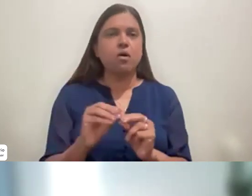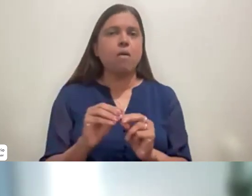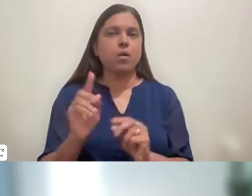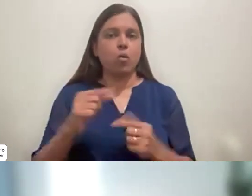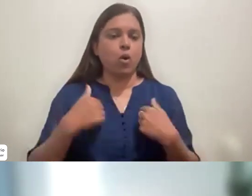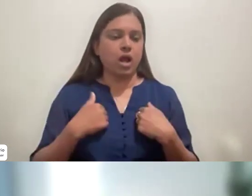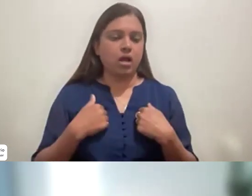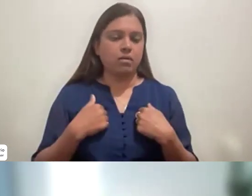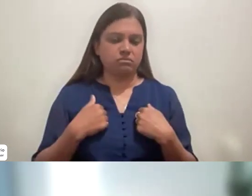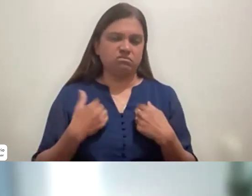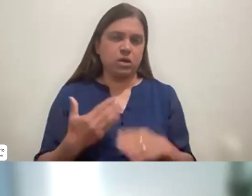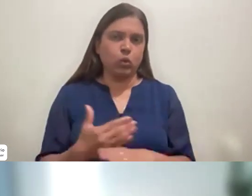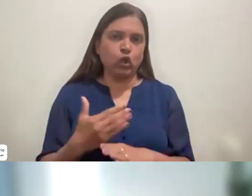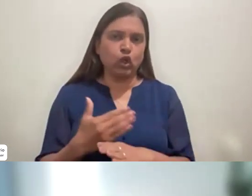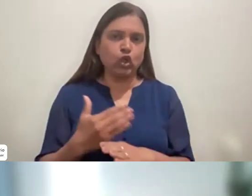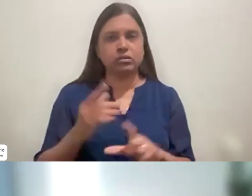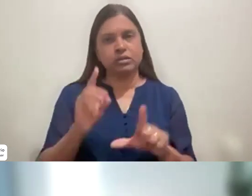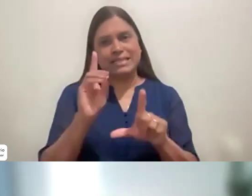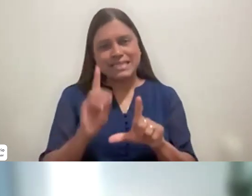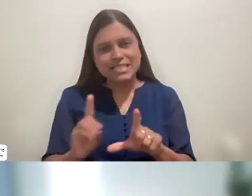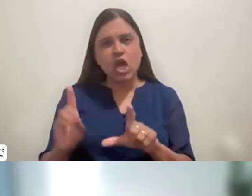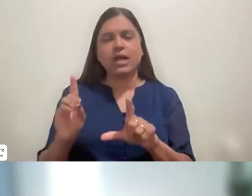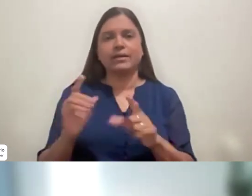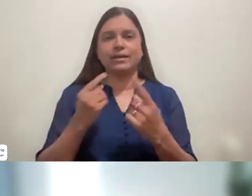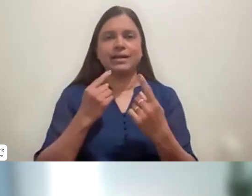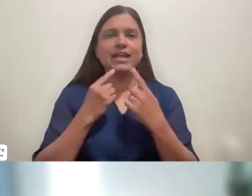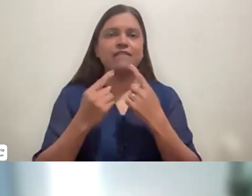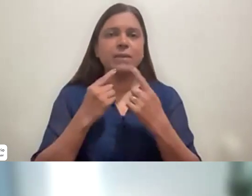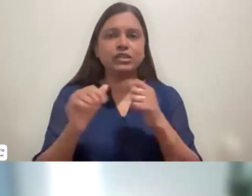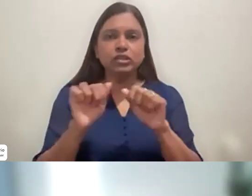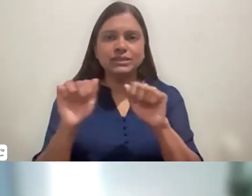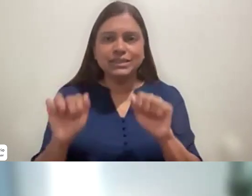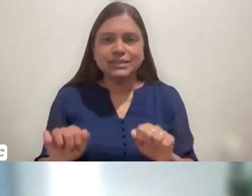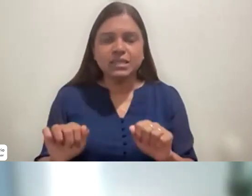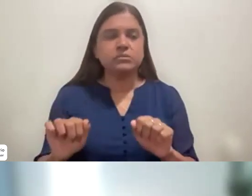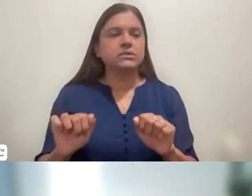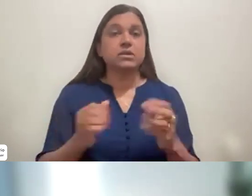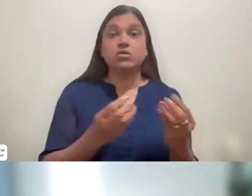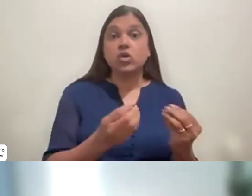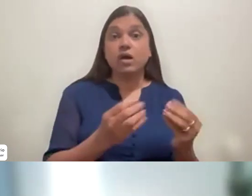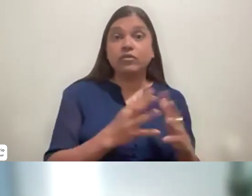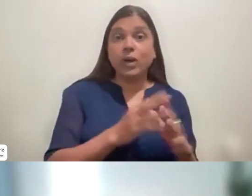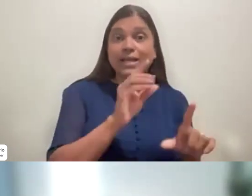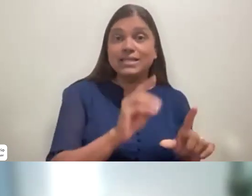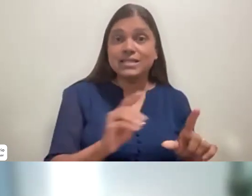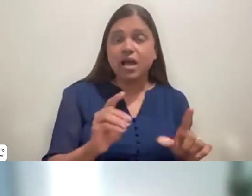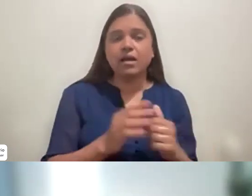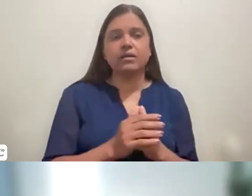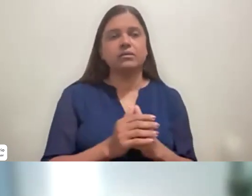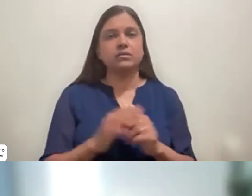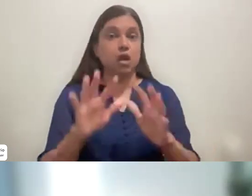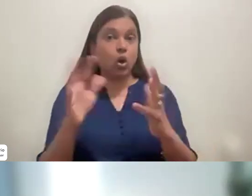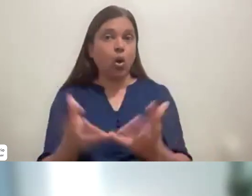doing in, for example, designing information system, designing softwares, designing mobile apps, and so.